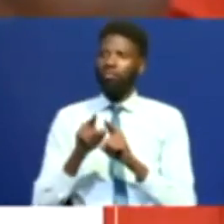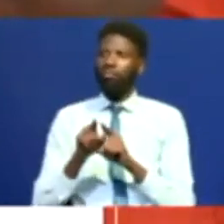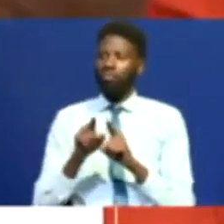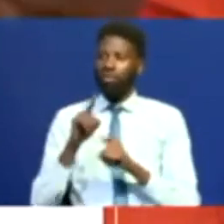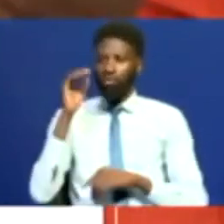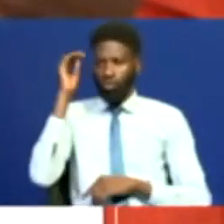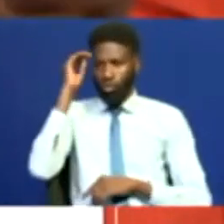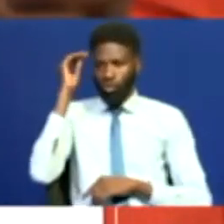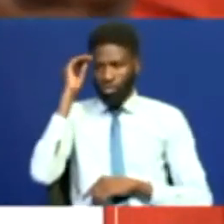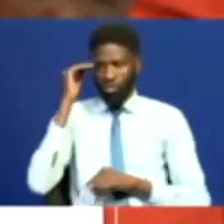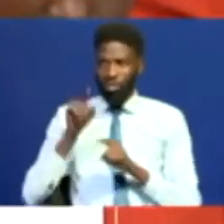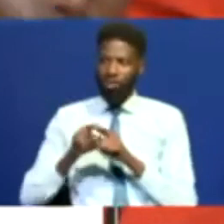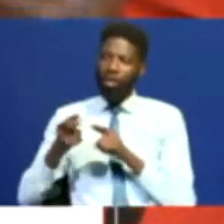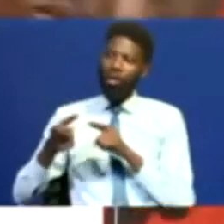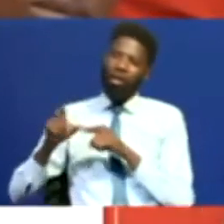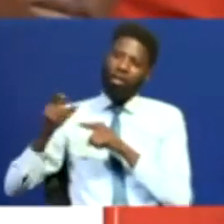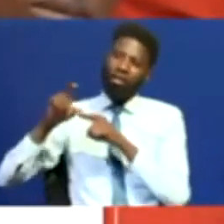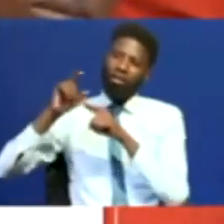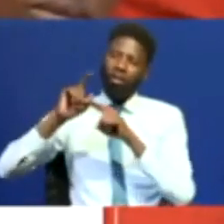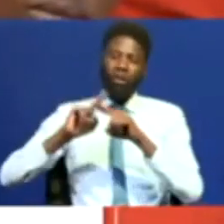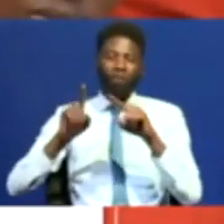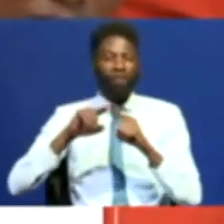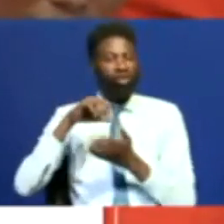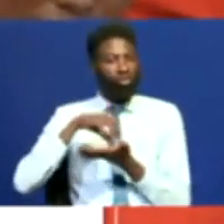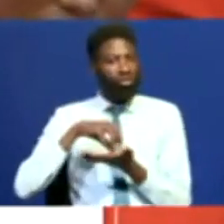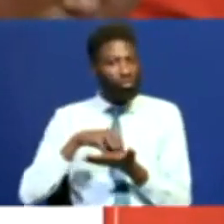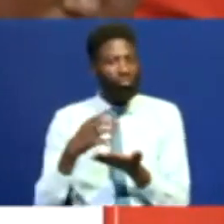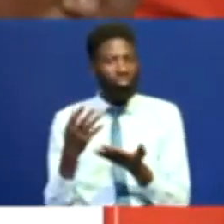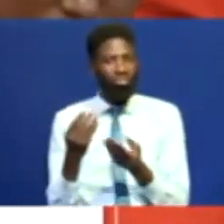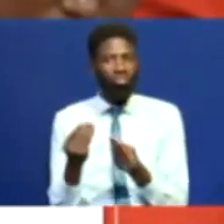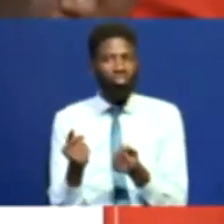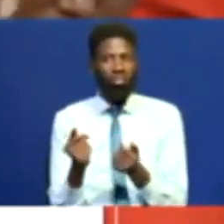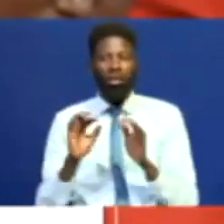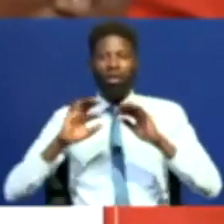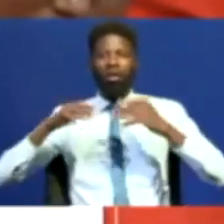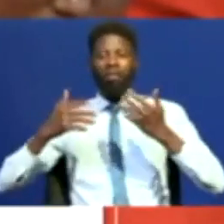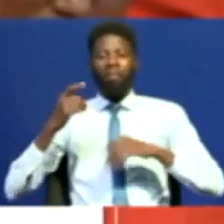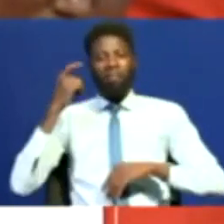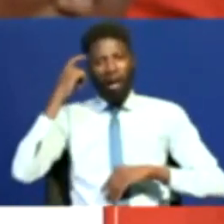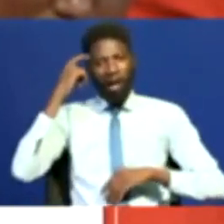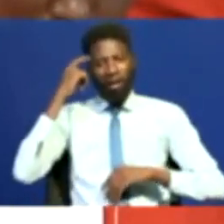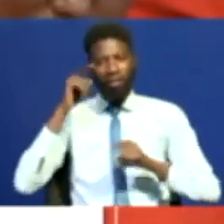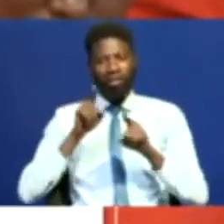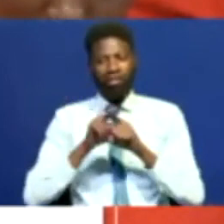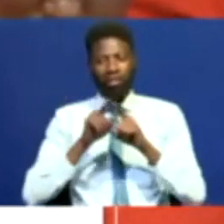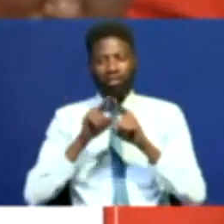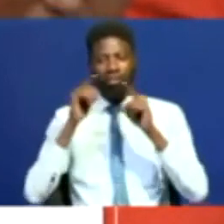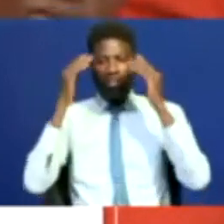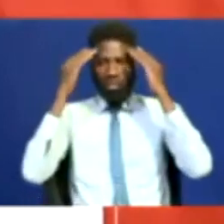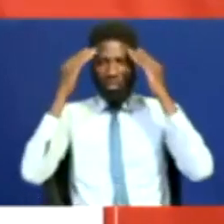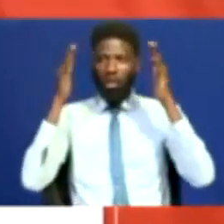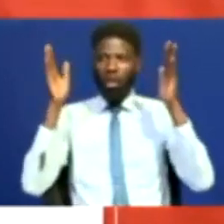knowledge to be able to encounter different scenarios and also to grow our minds when it comes to life-saving and life-saving